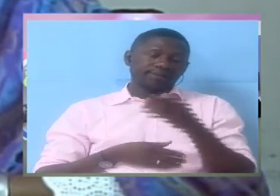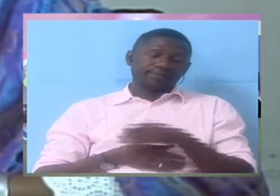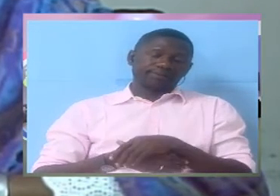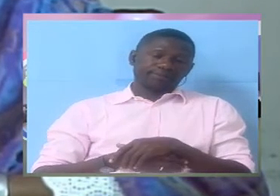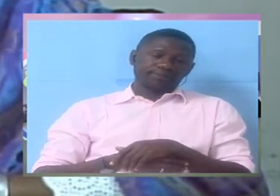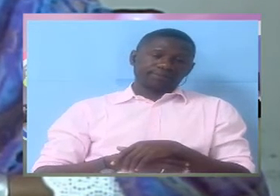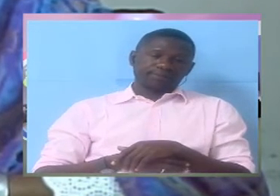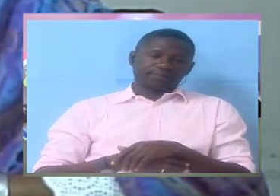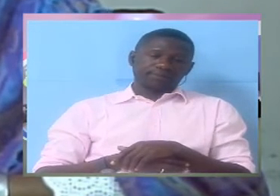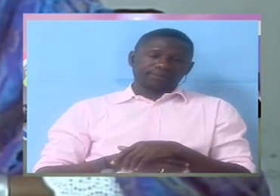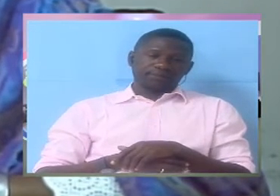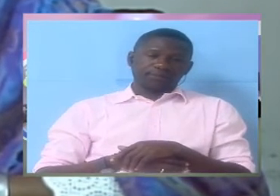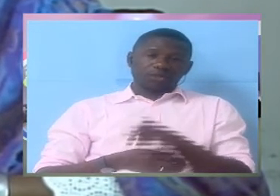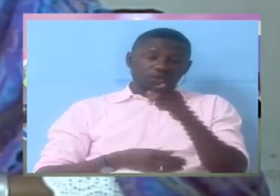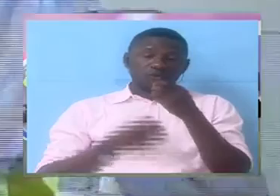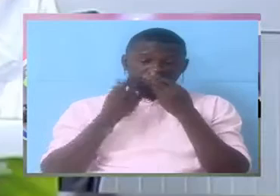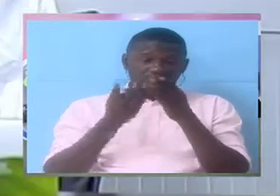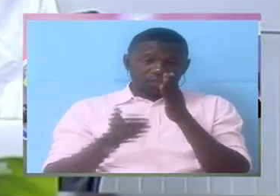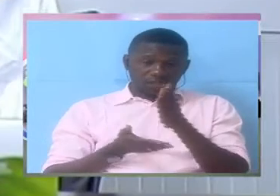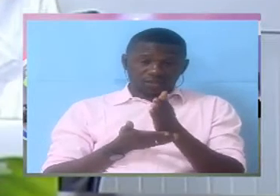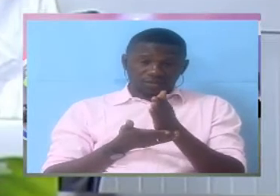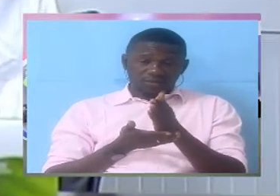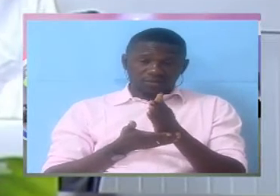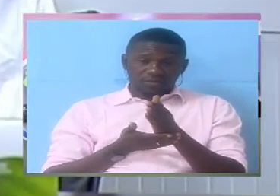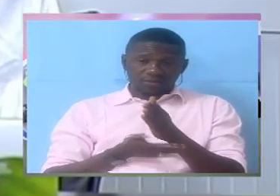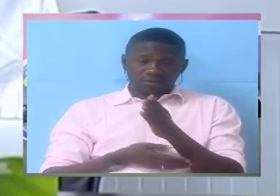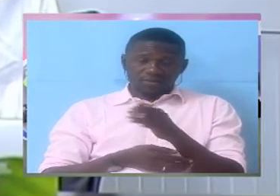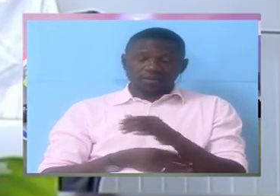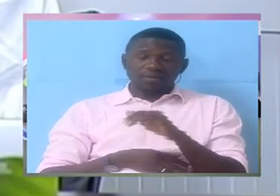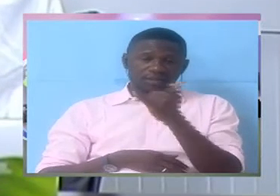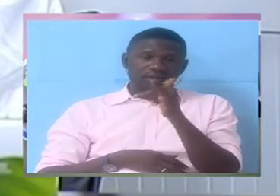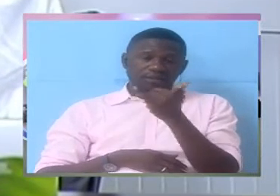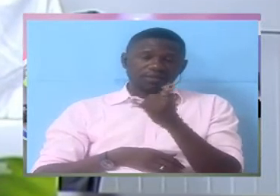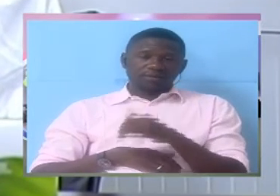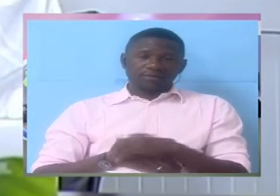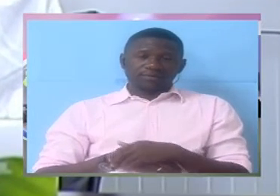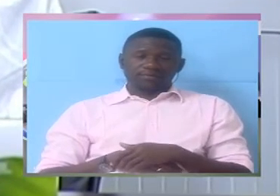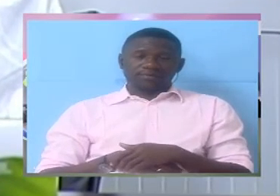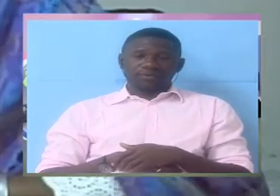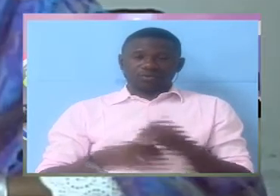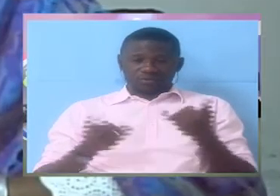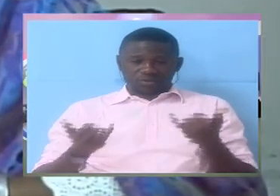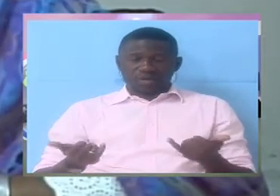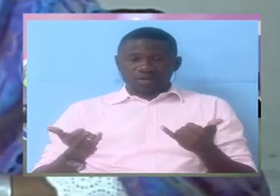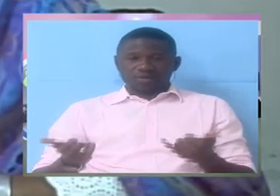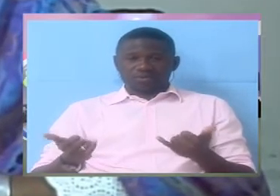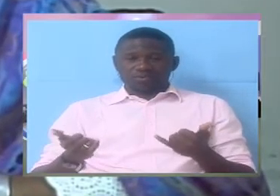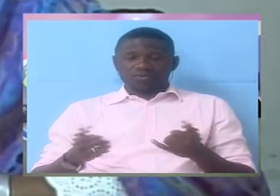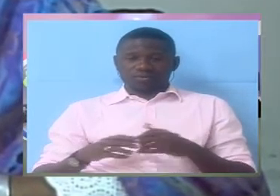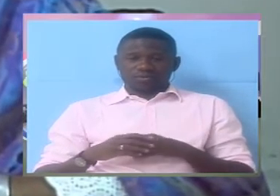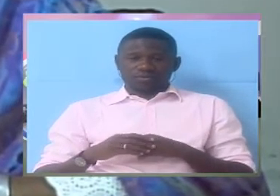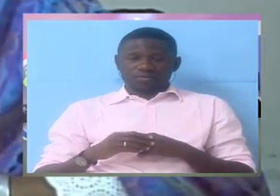You said that not so. Yes. So now,